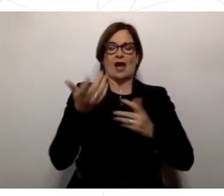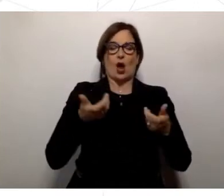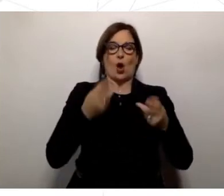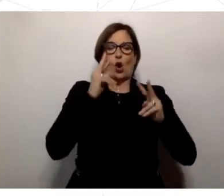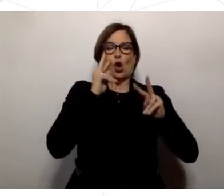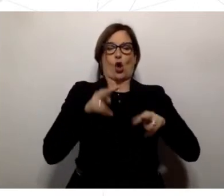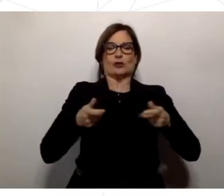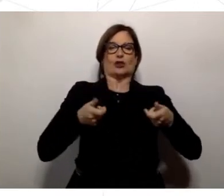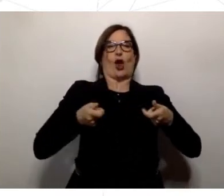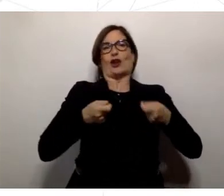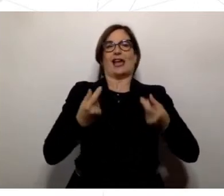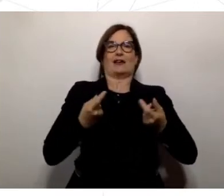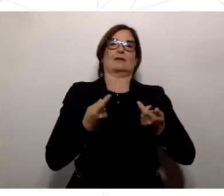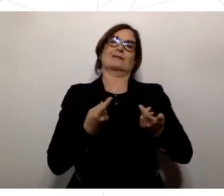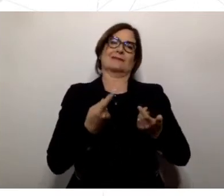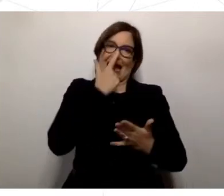controller.